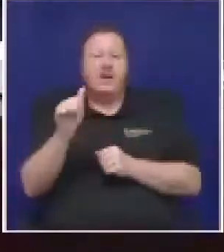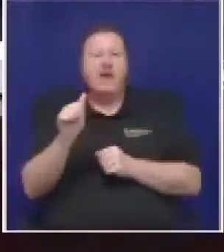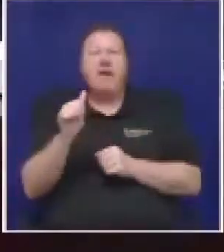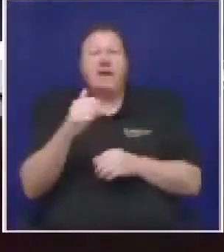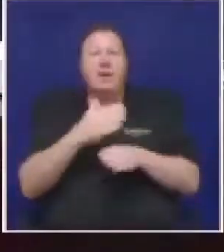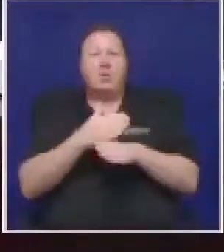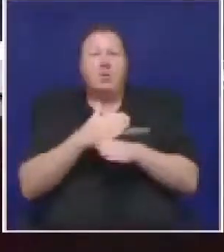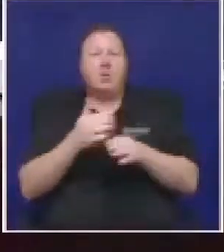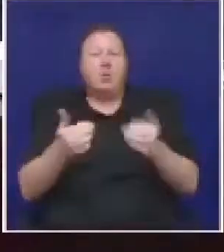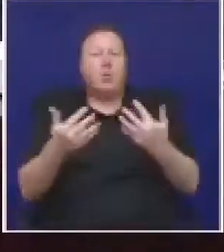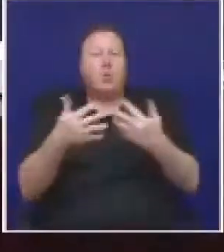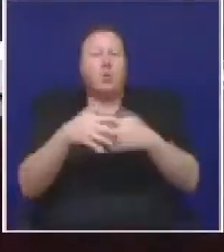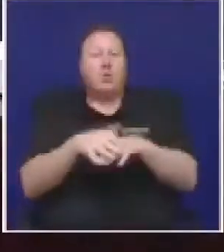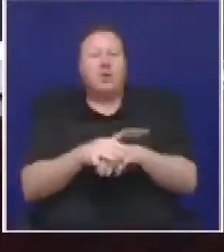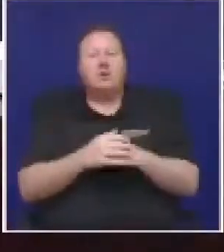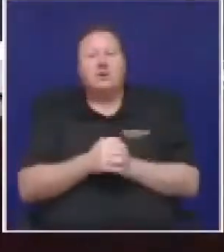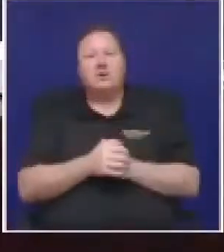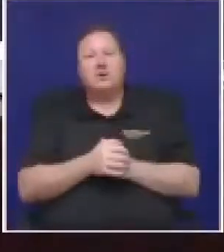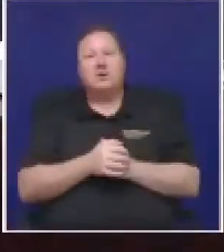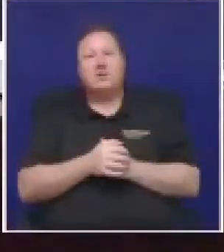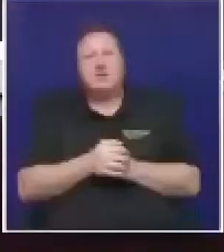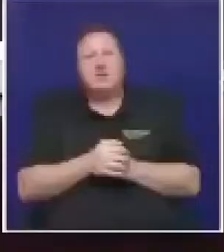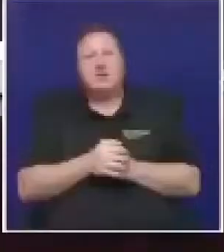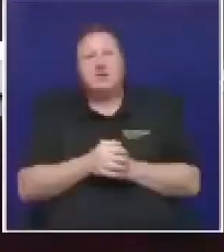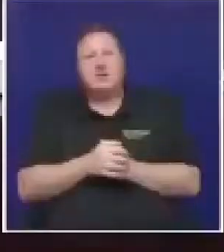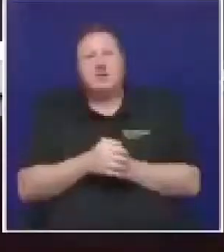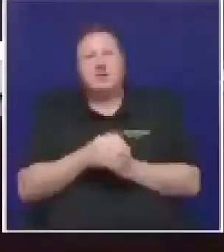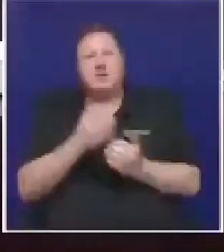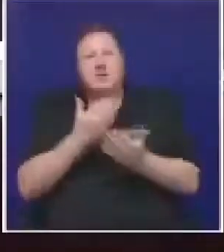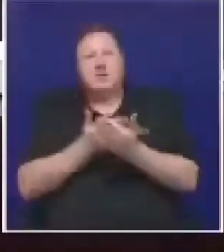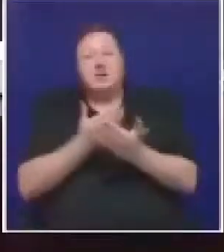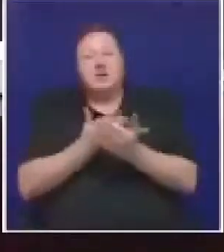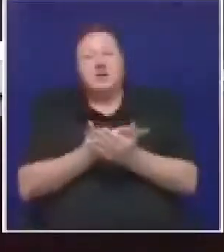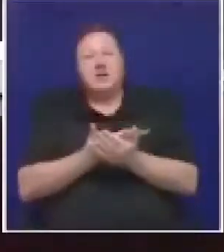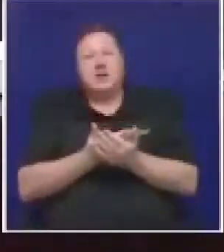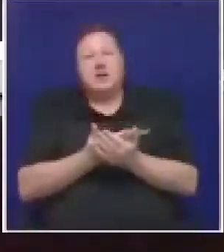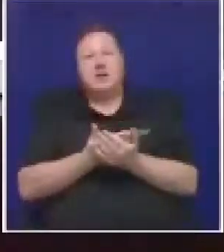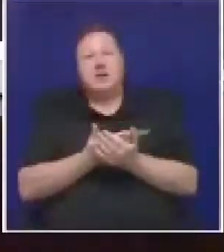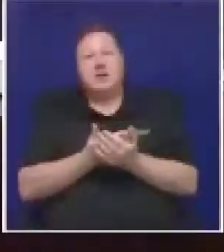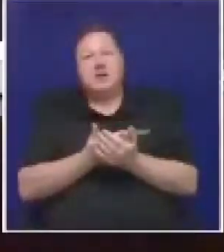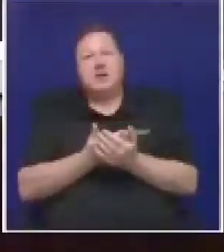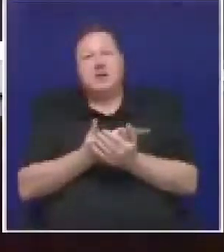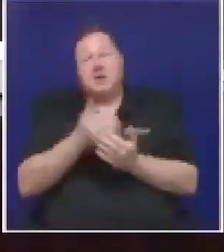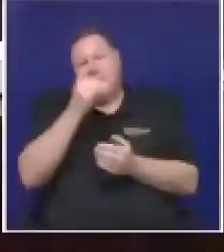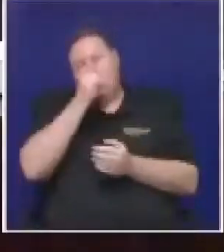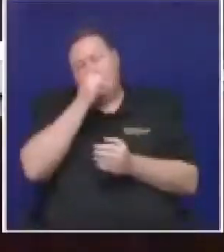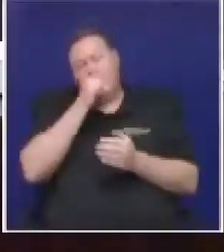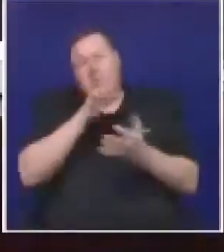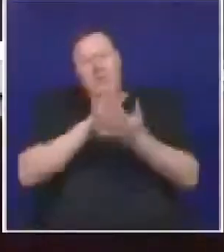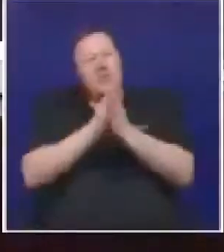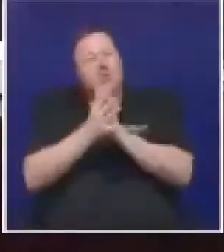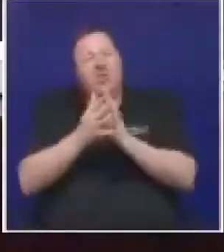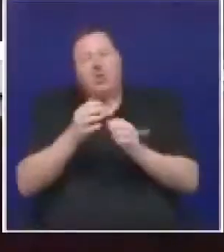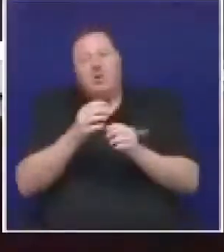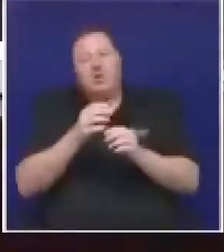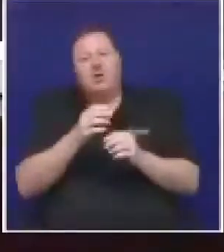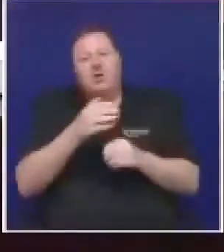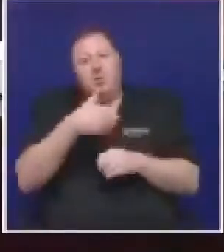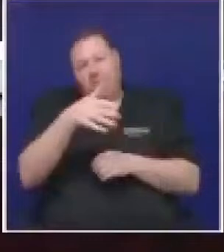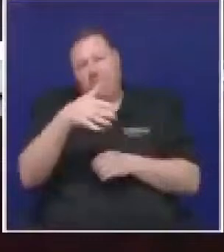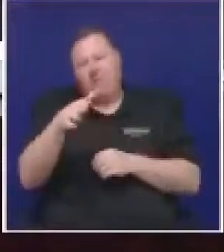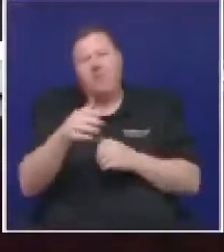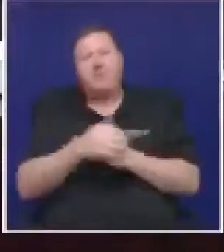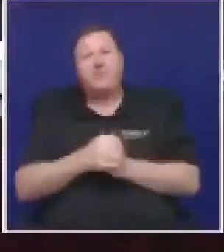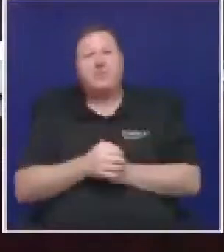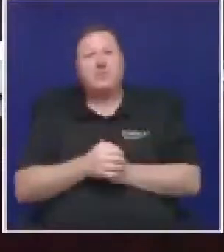fashion, I think we will be able to beat these criminals in their game.